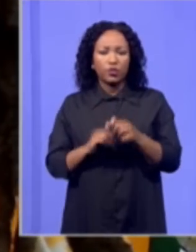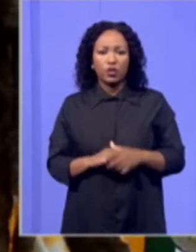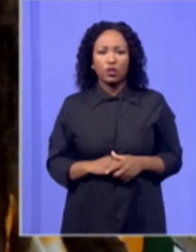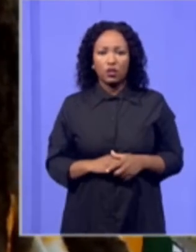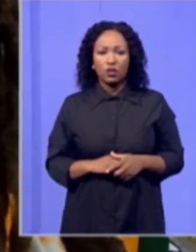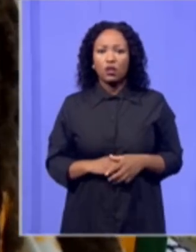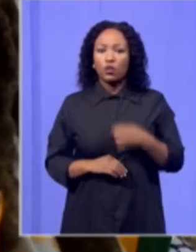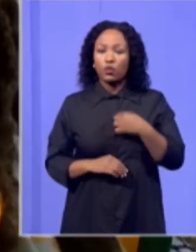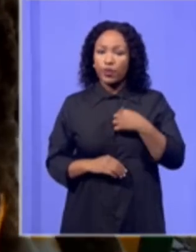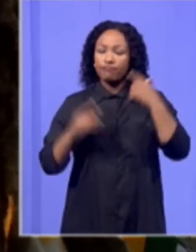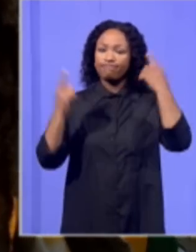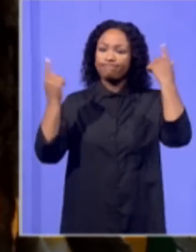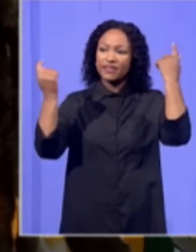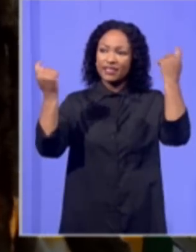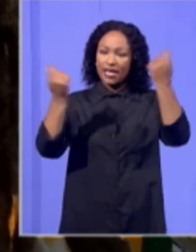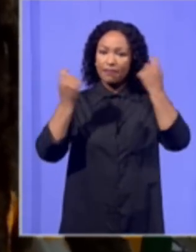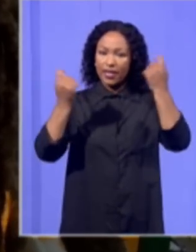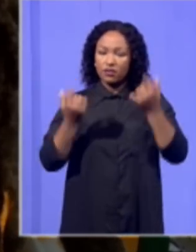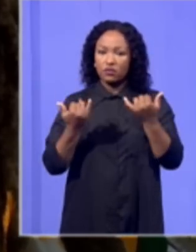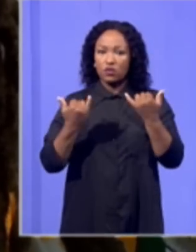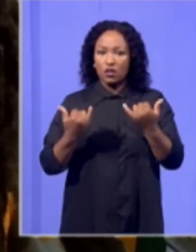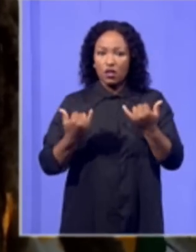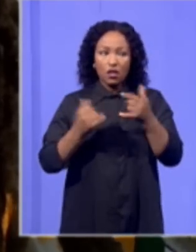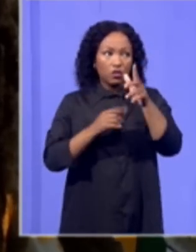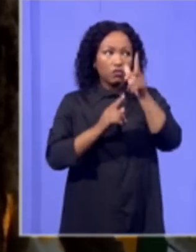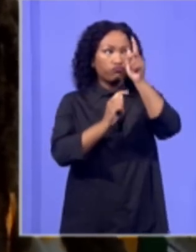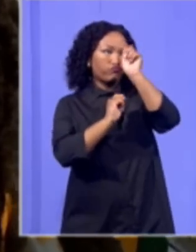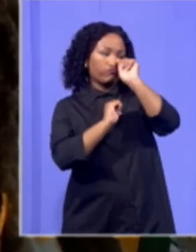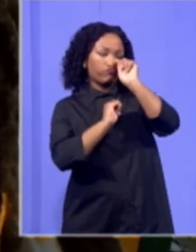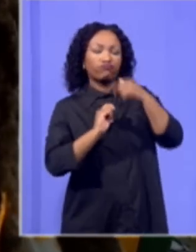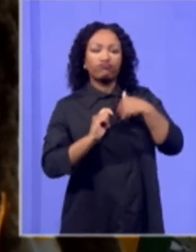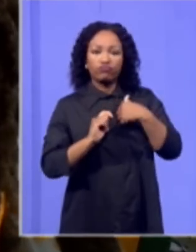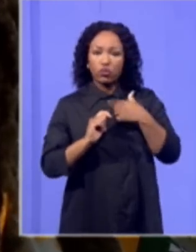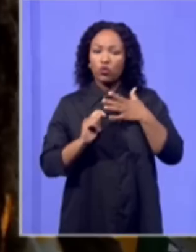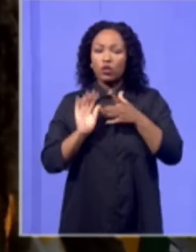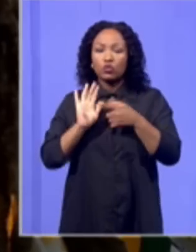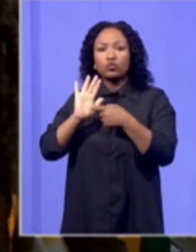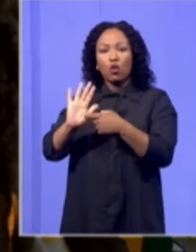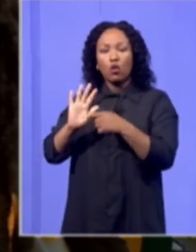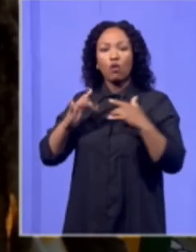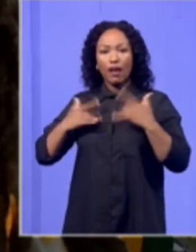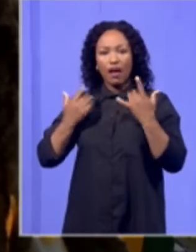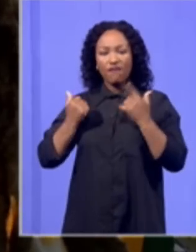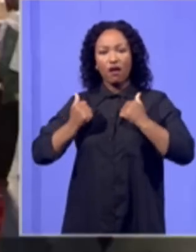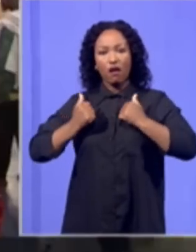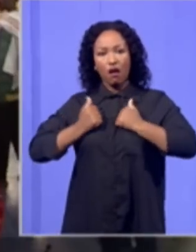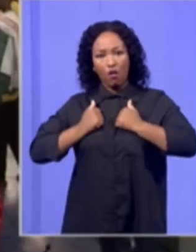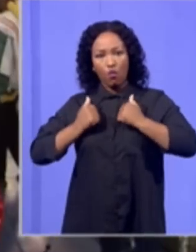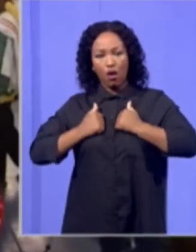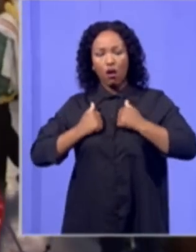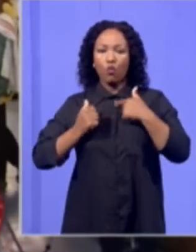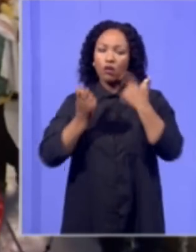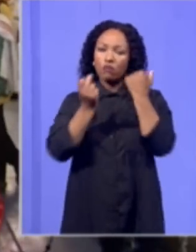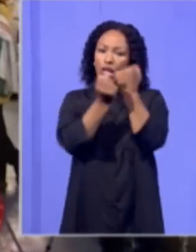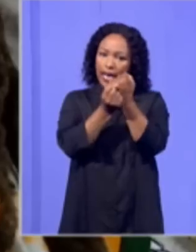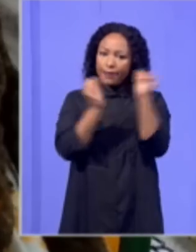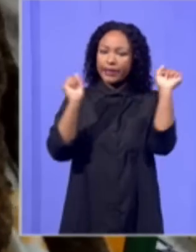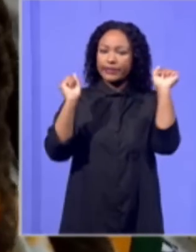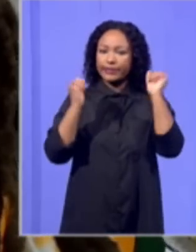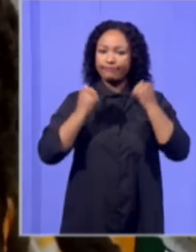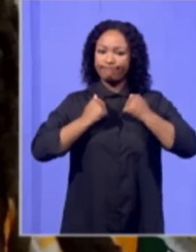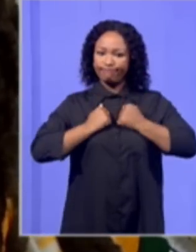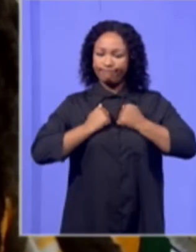today because they recognize us, so we also want to show them our way of life and our liberty. Police are